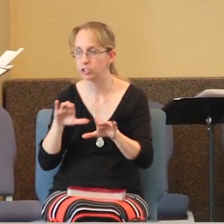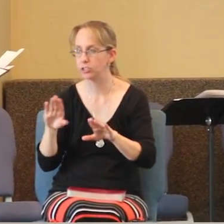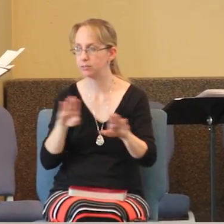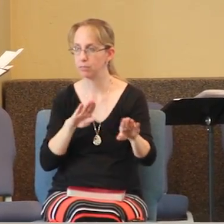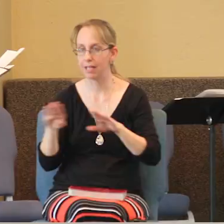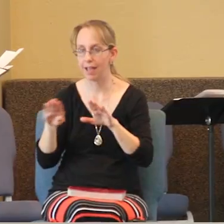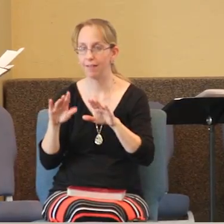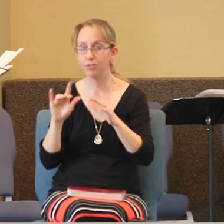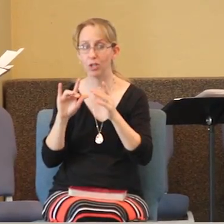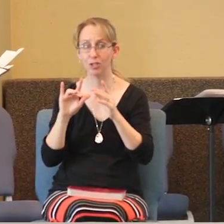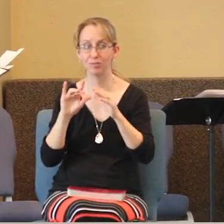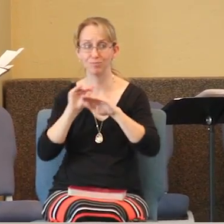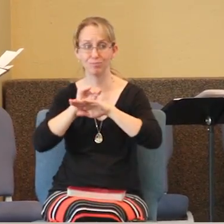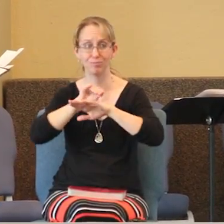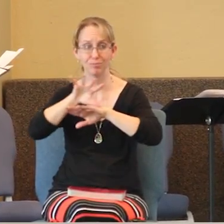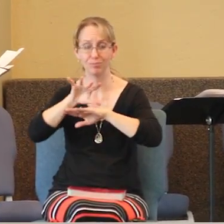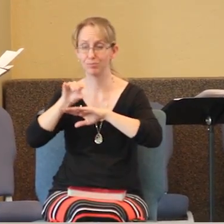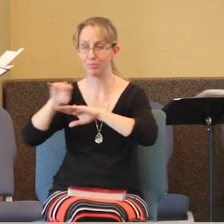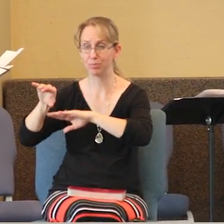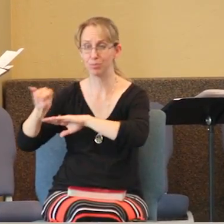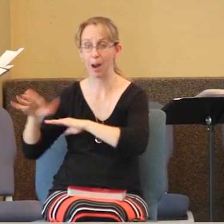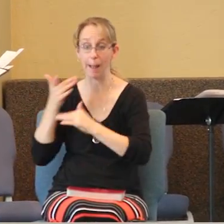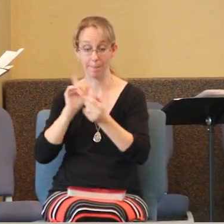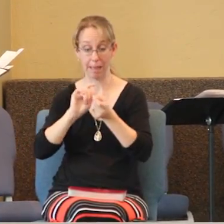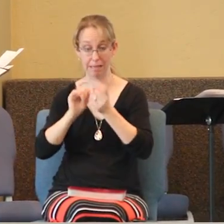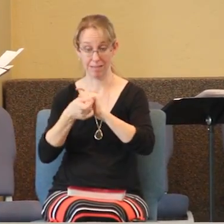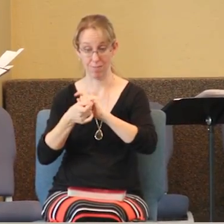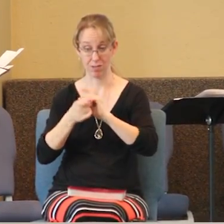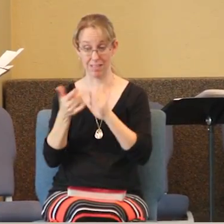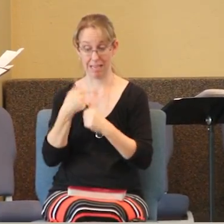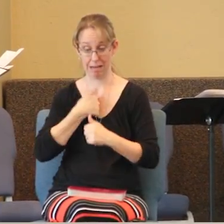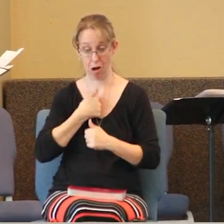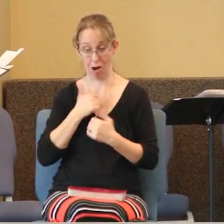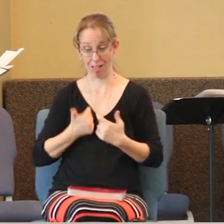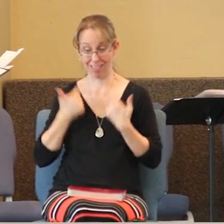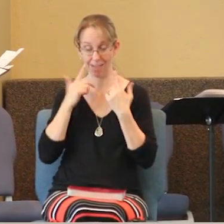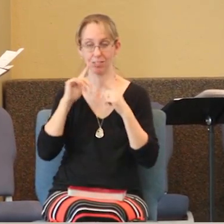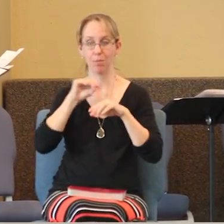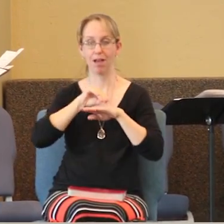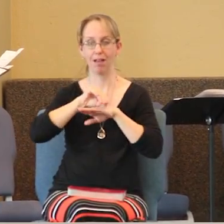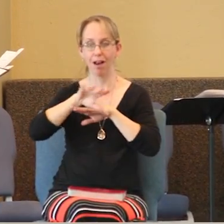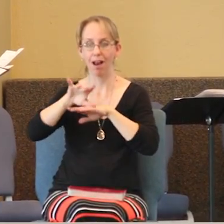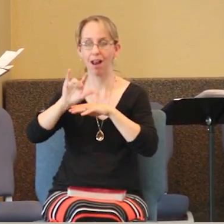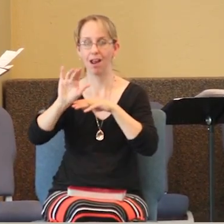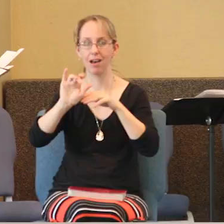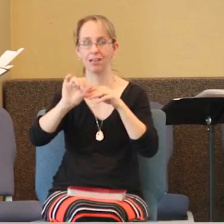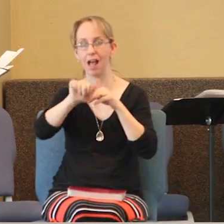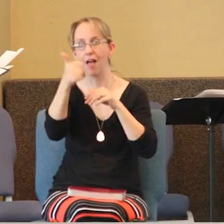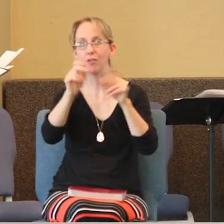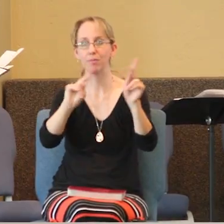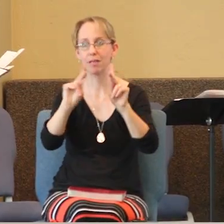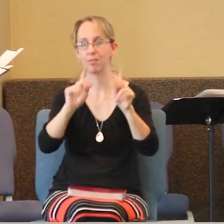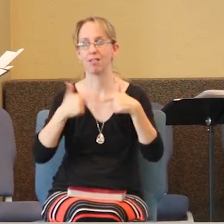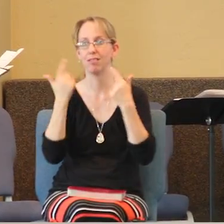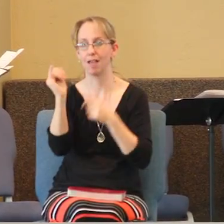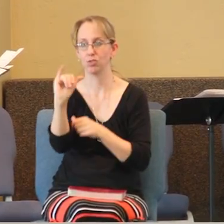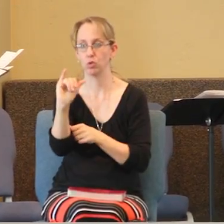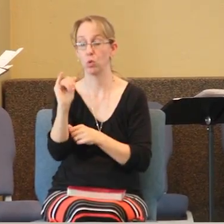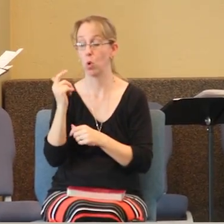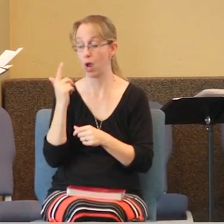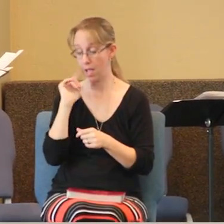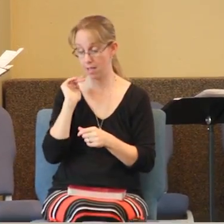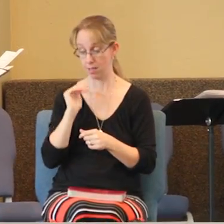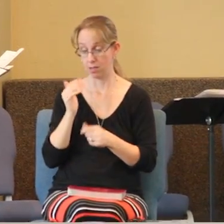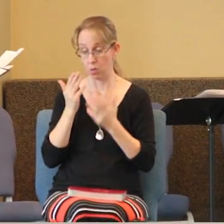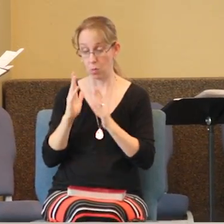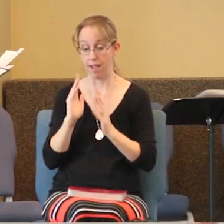and our behavior makes a difference in not only our lives and the lives of believers, but living the Christian life the way that God wants